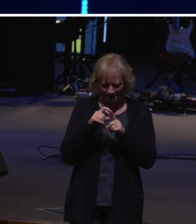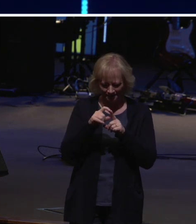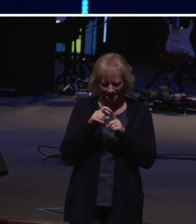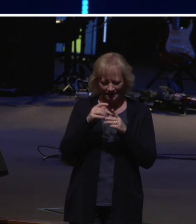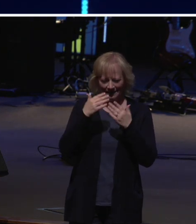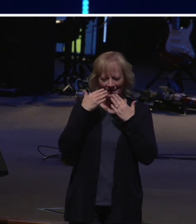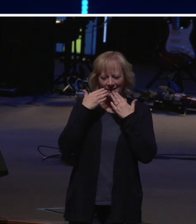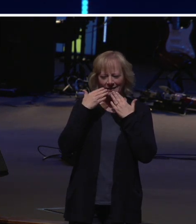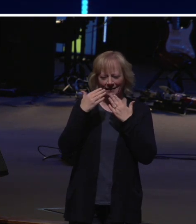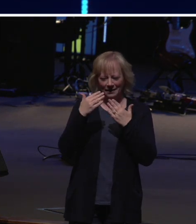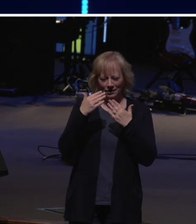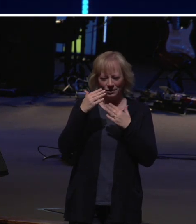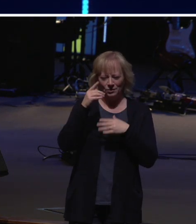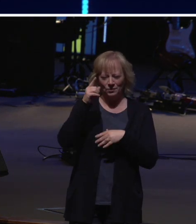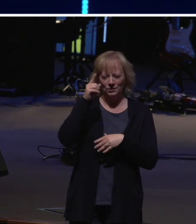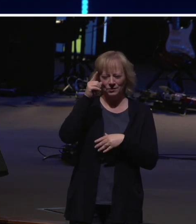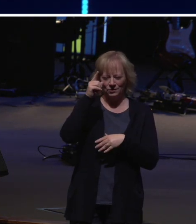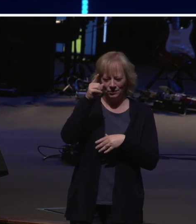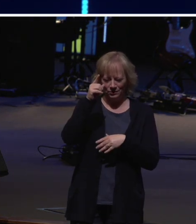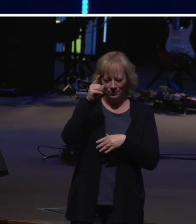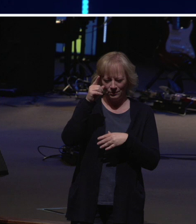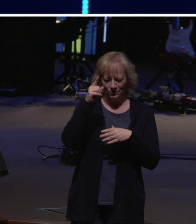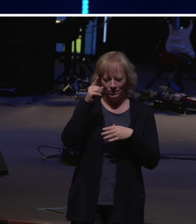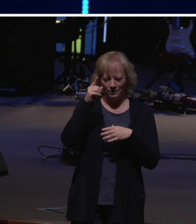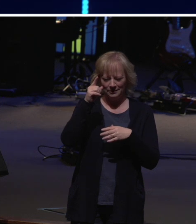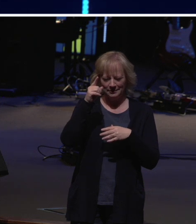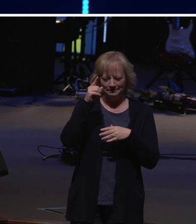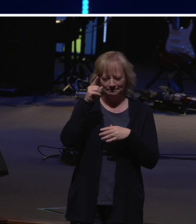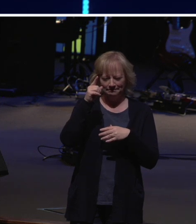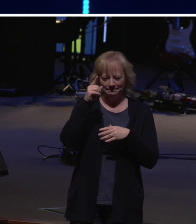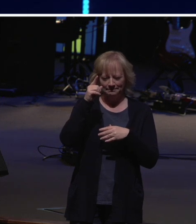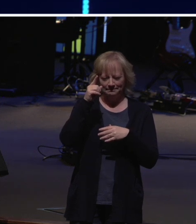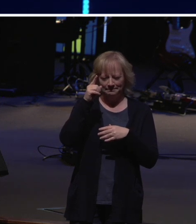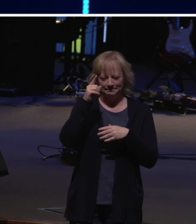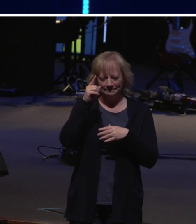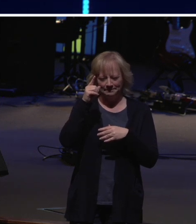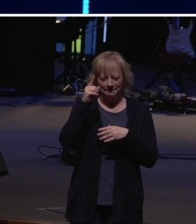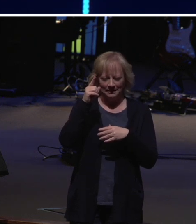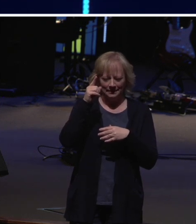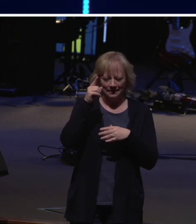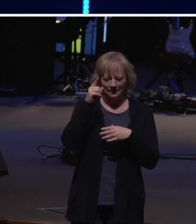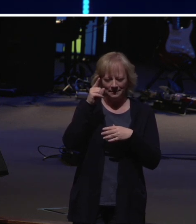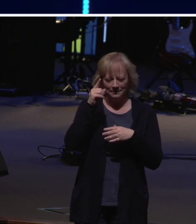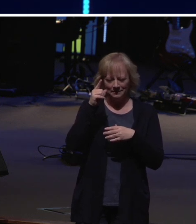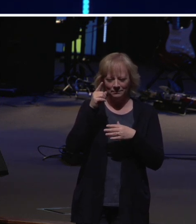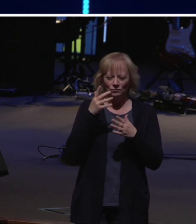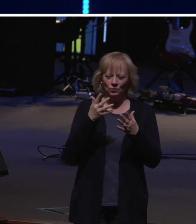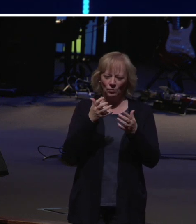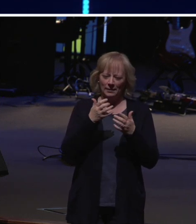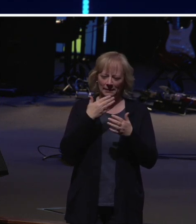I thank you, God, that you have our best in mind.